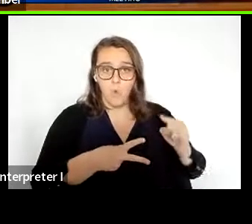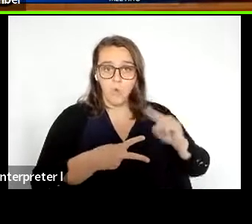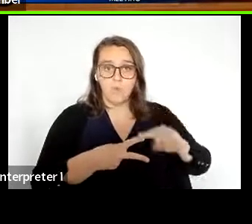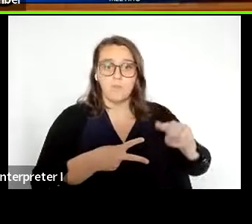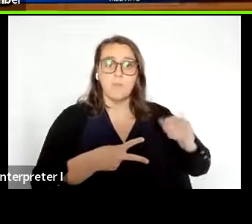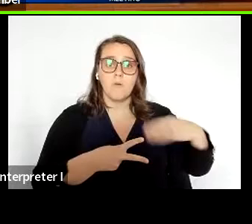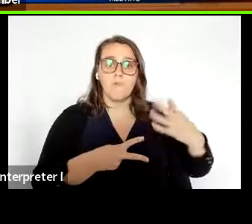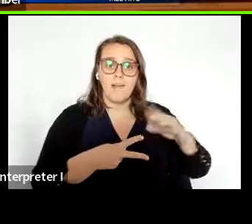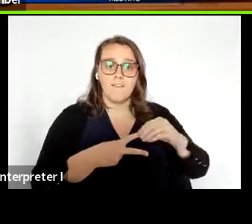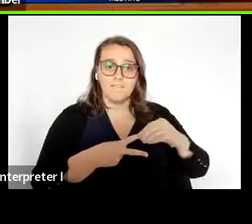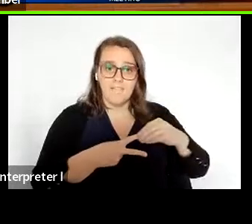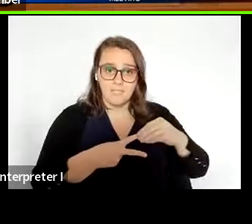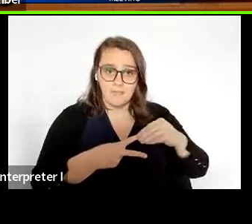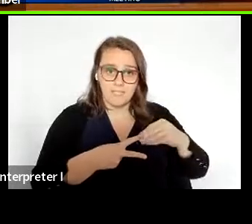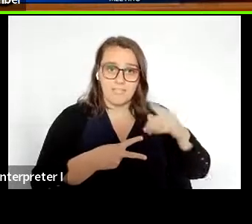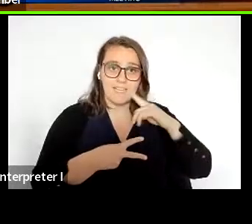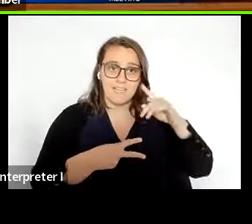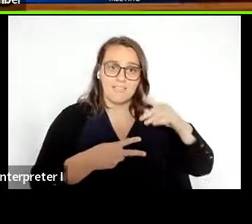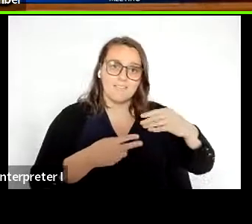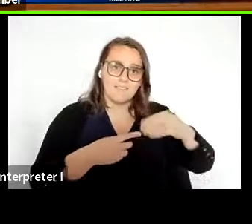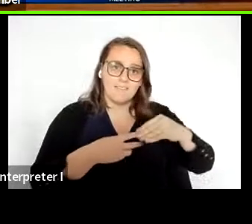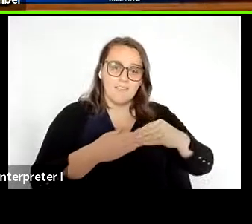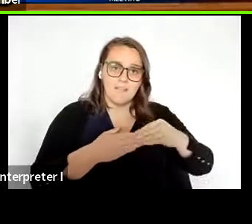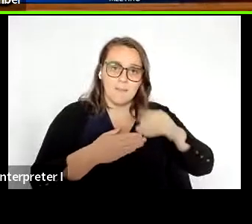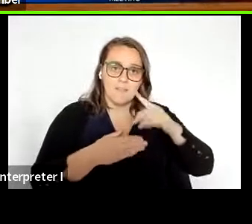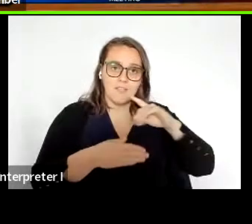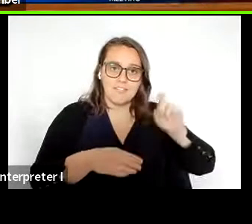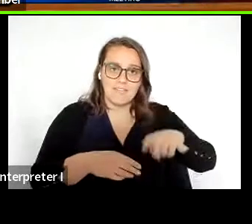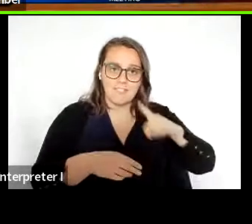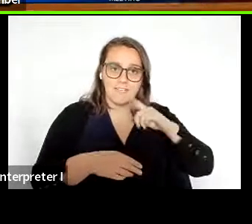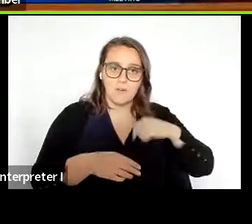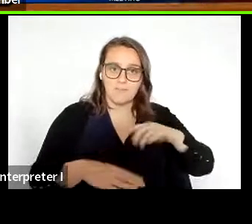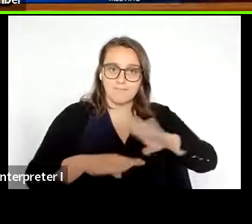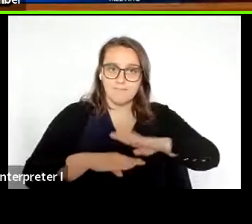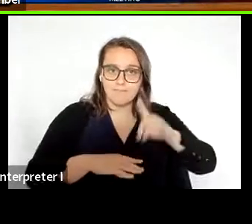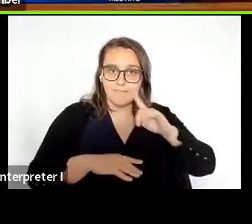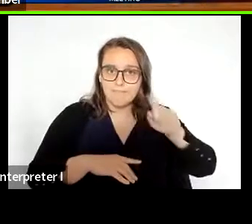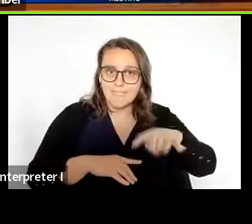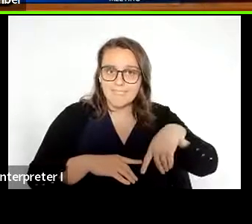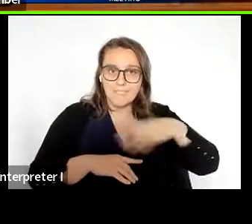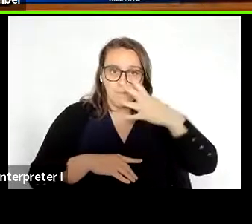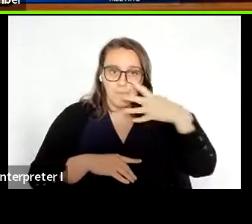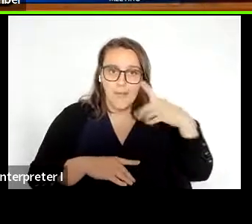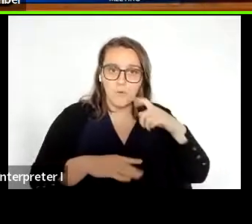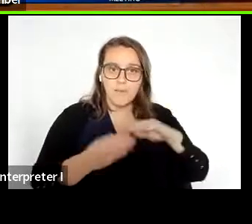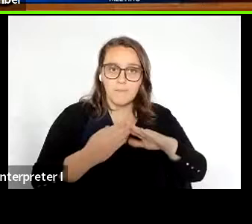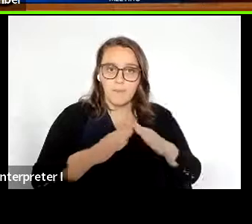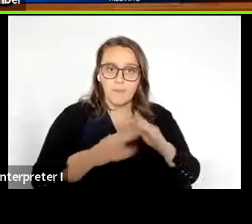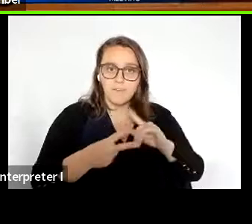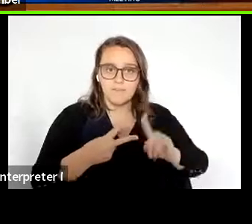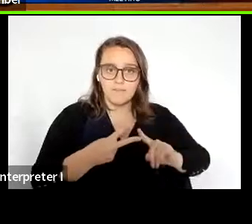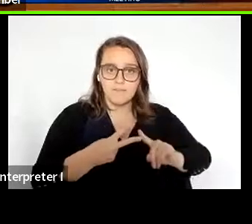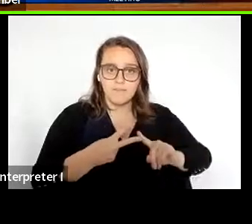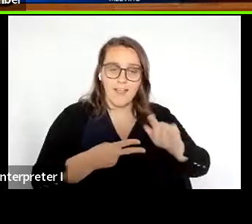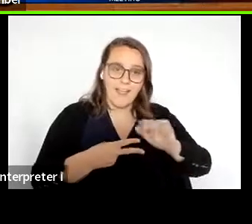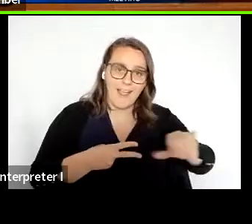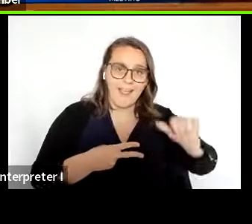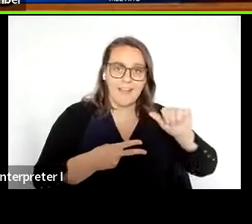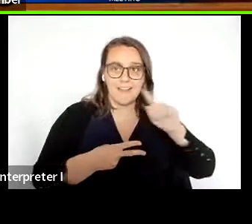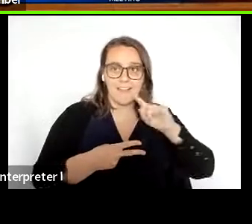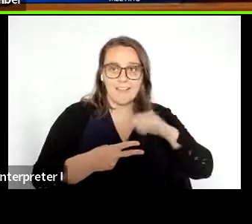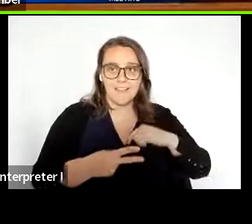flexibility necessary to meet the needs of the migrant community. Second, we must ensure that any exceptions to our